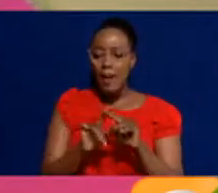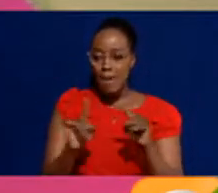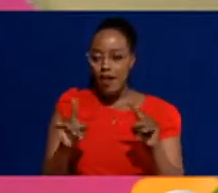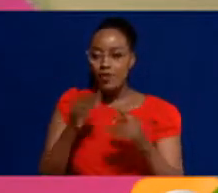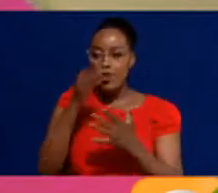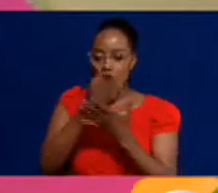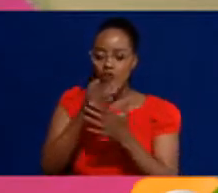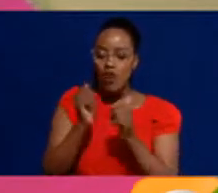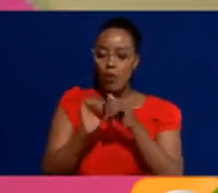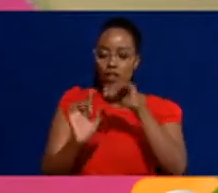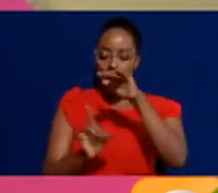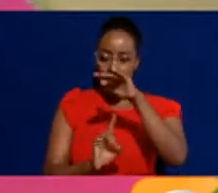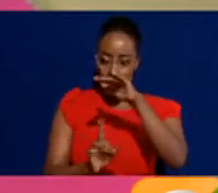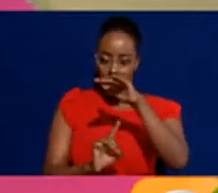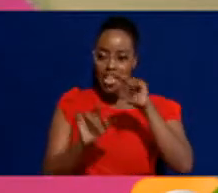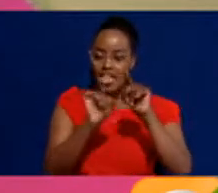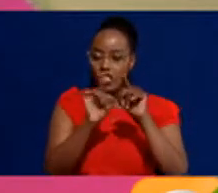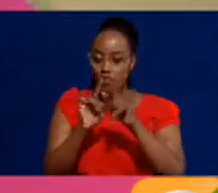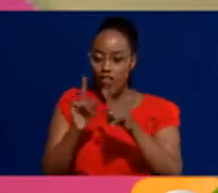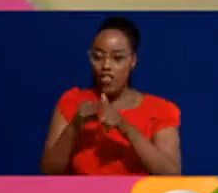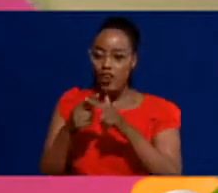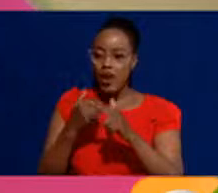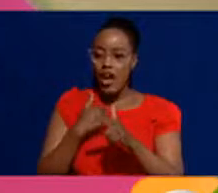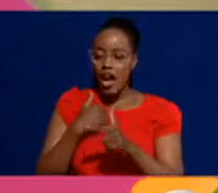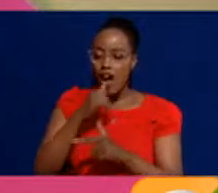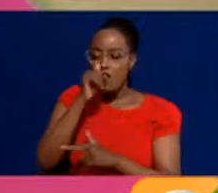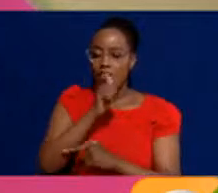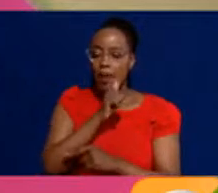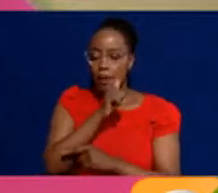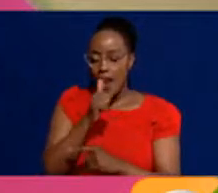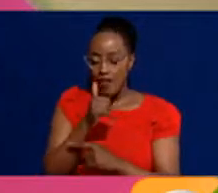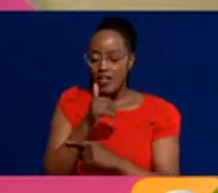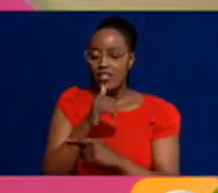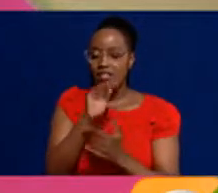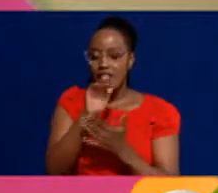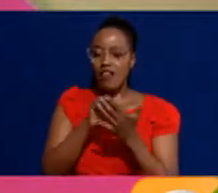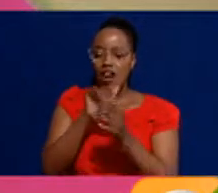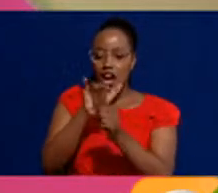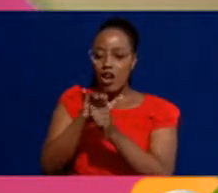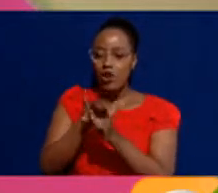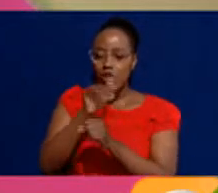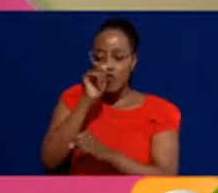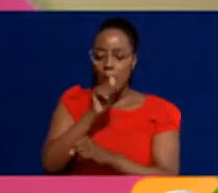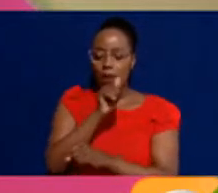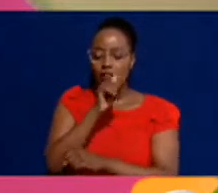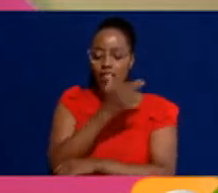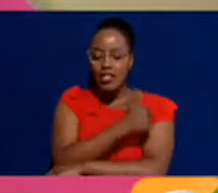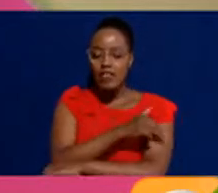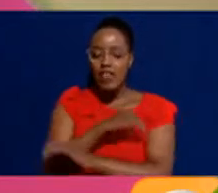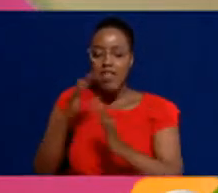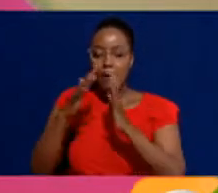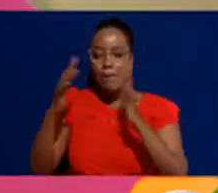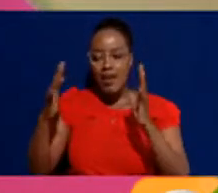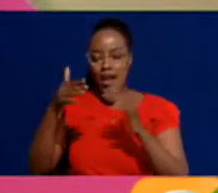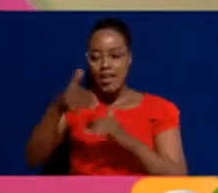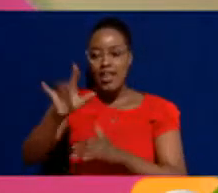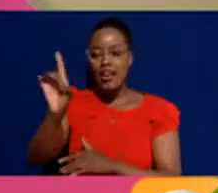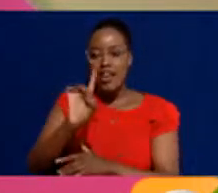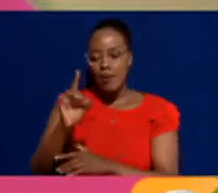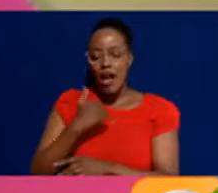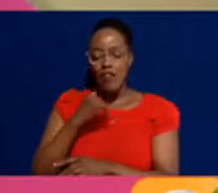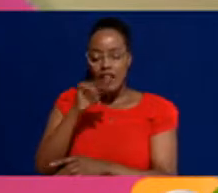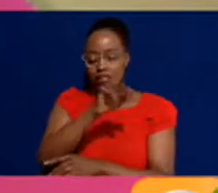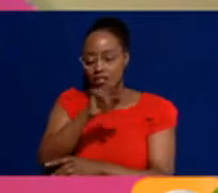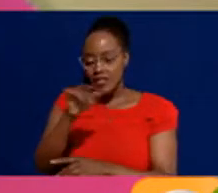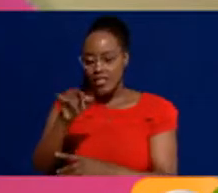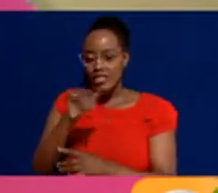the ministry. Right. And then, of course, we have the private facilities. Most of the private facilities, the bigger private facilities in Nairobi will have these